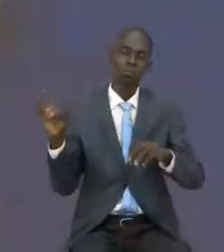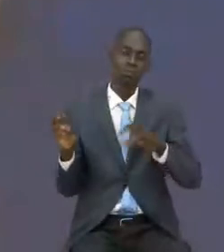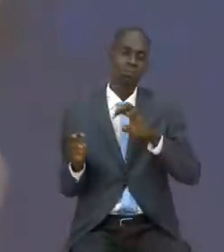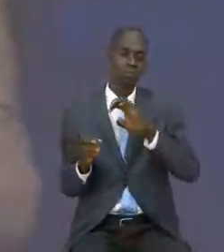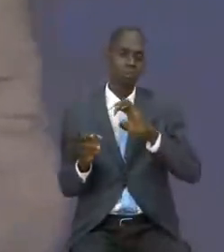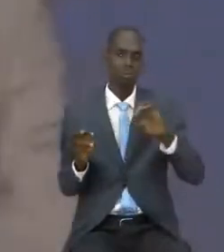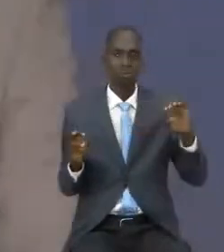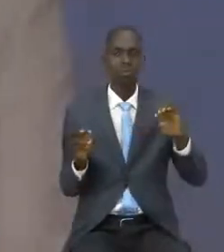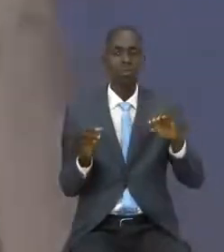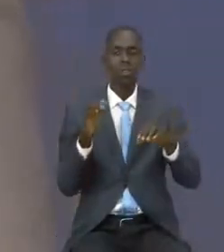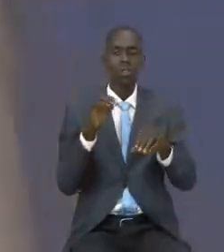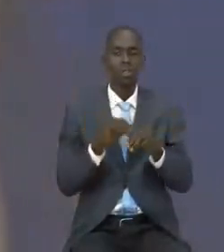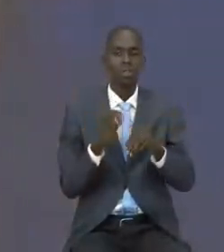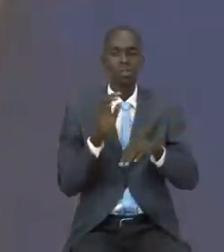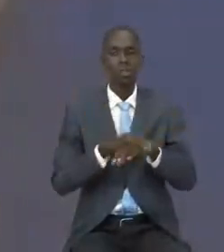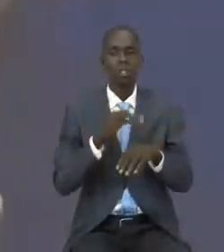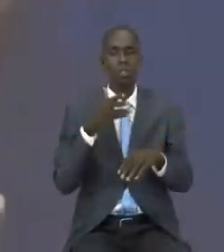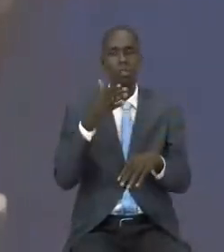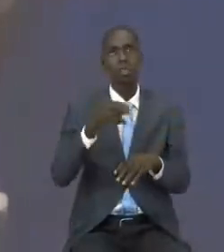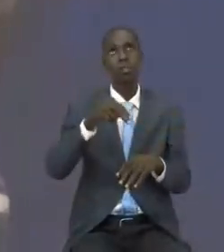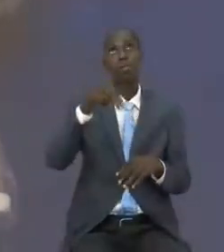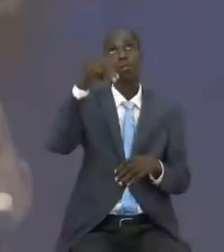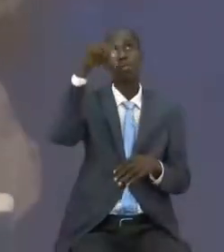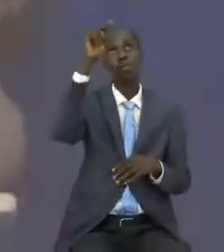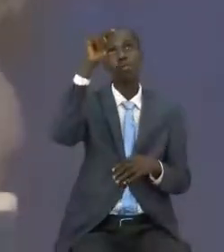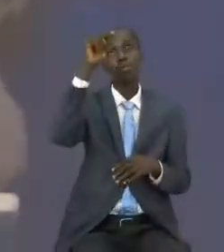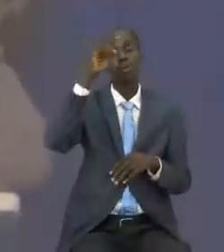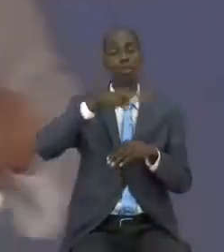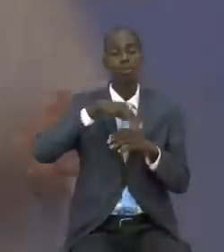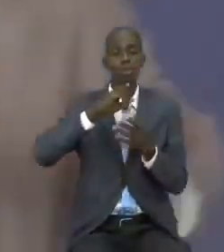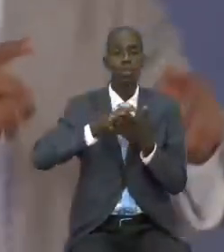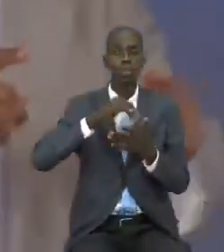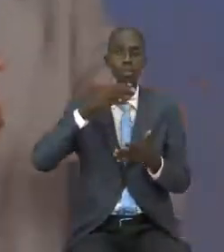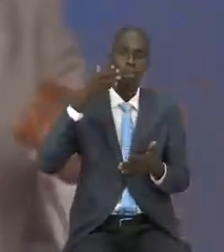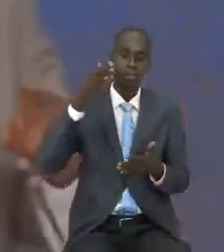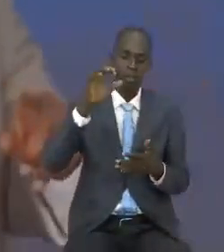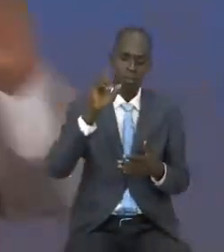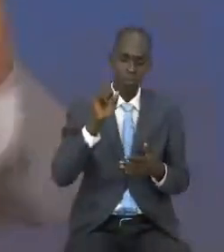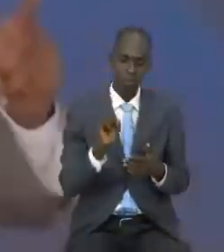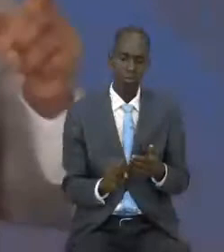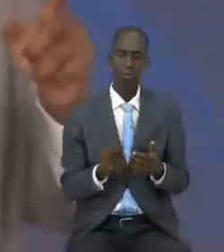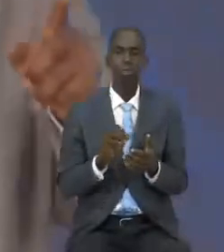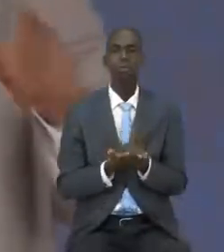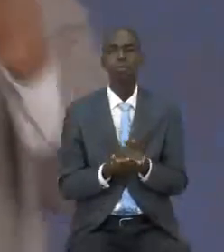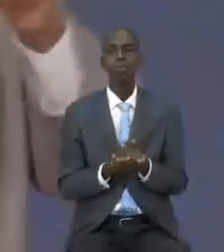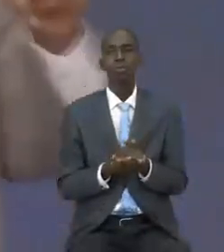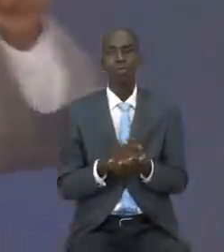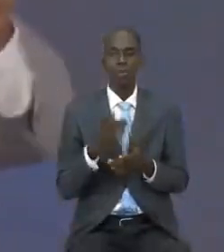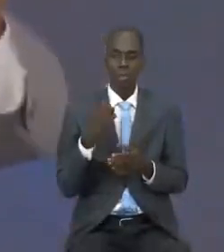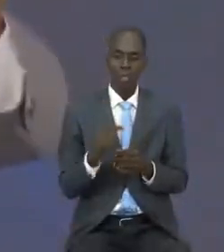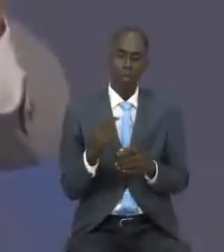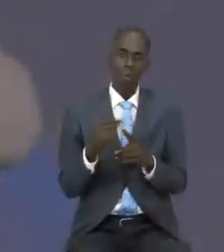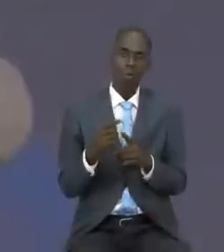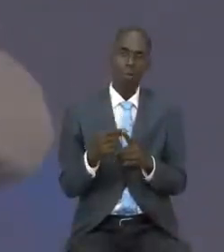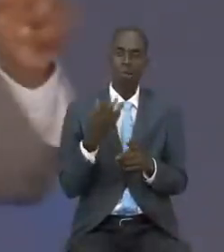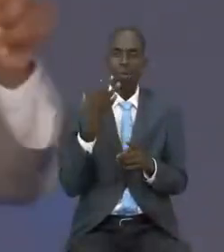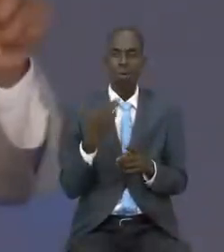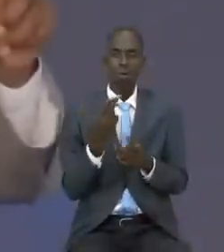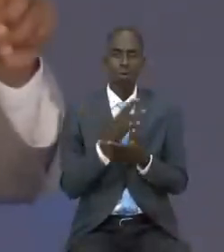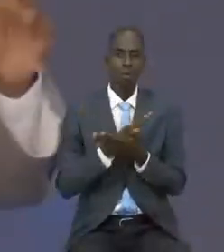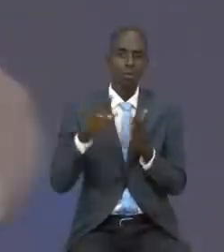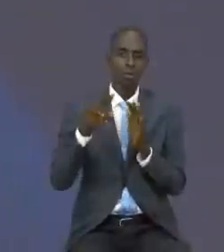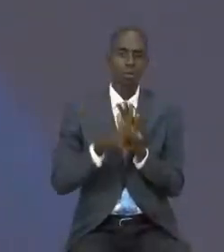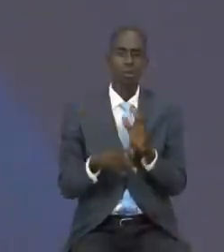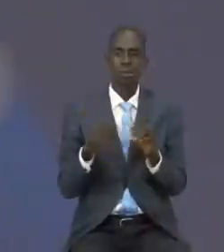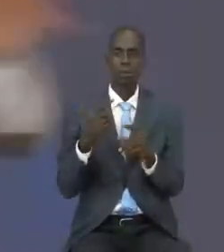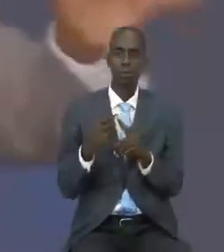east, on that side, in the north, on that side, in the south, the word of holiness and the word